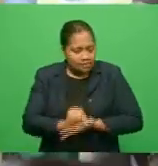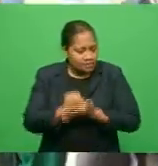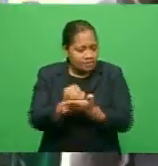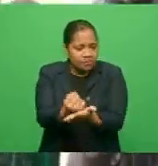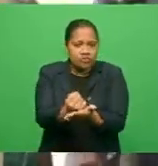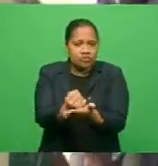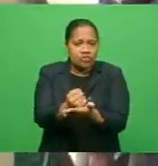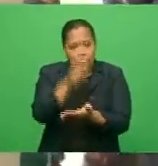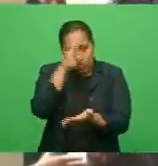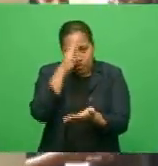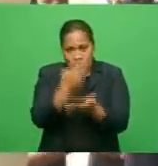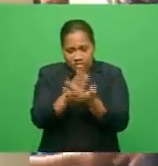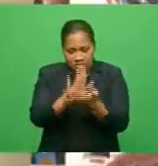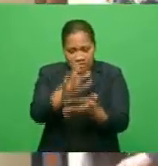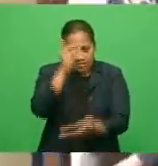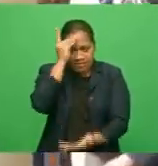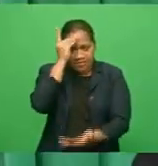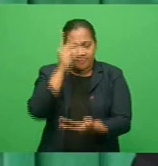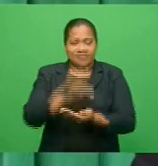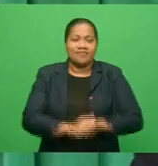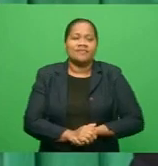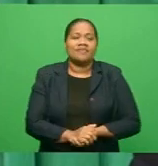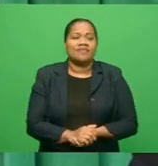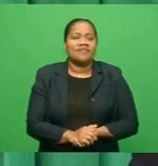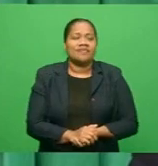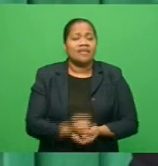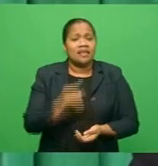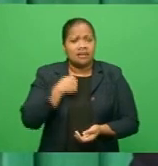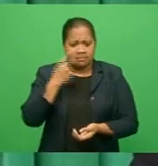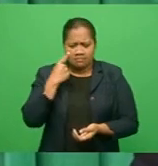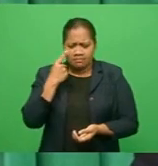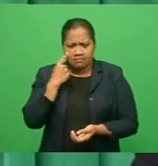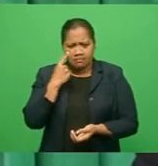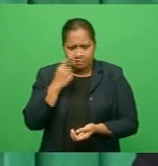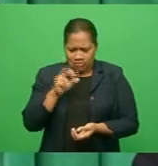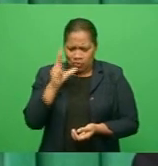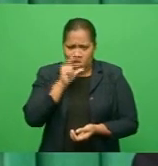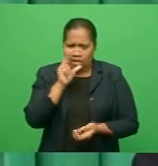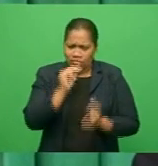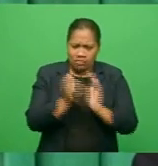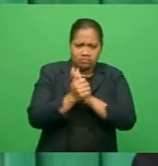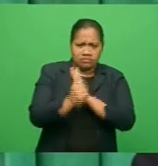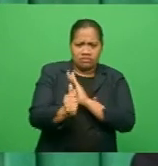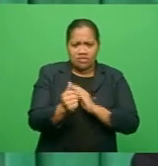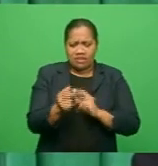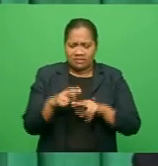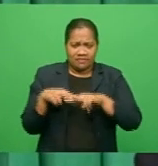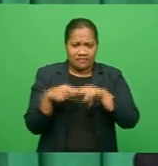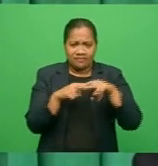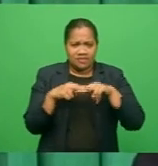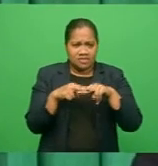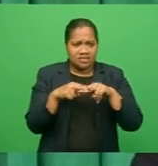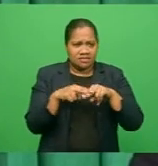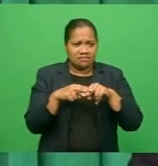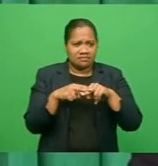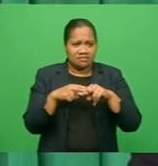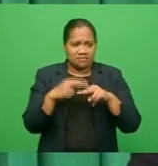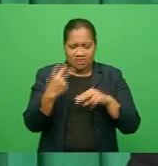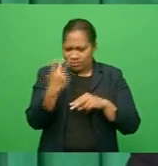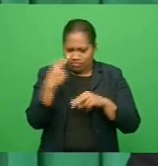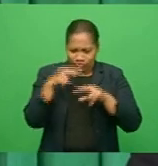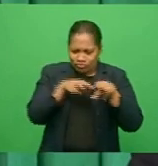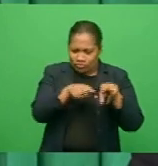students' education. I see the potential of a united Fiji in the eyes of every one of our